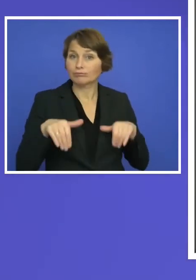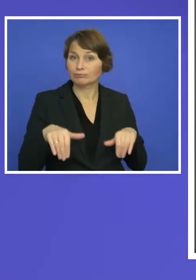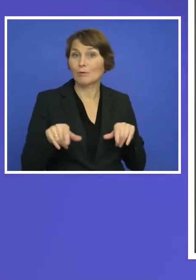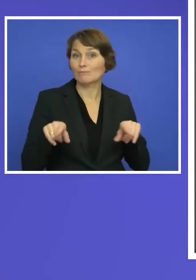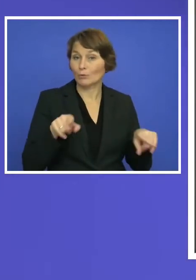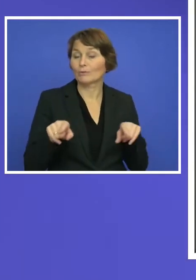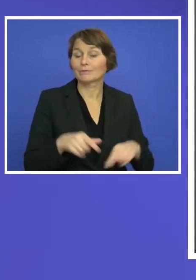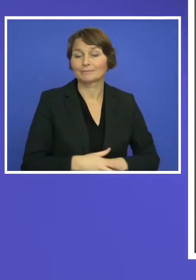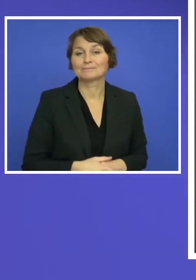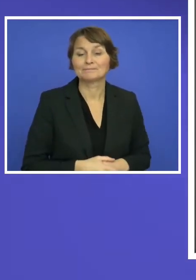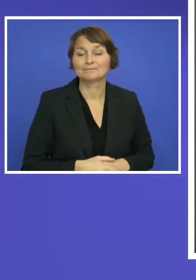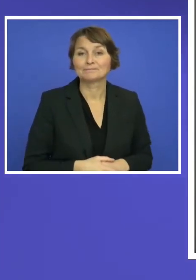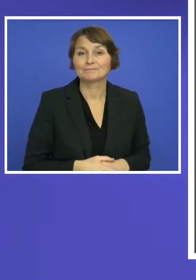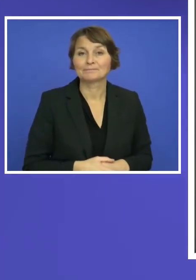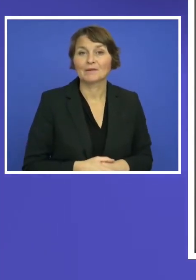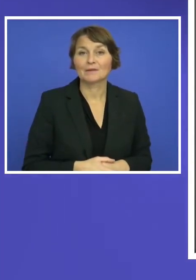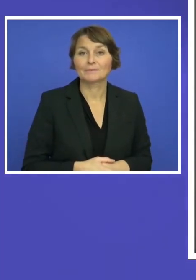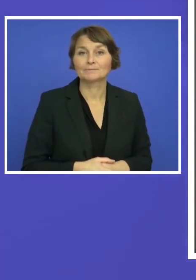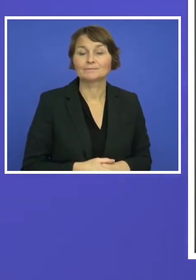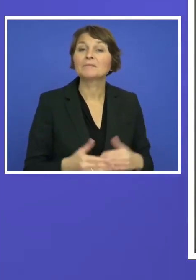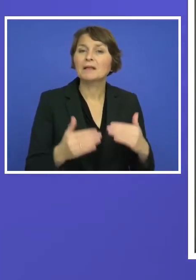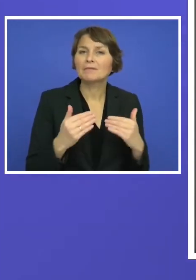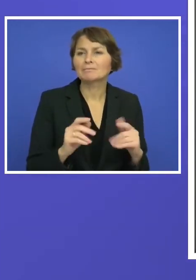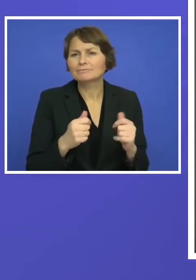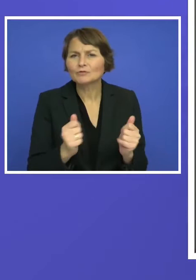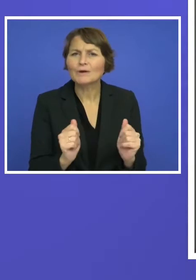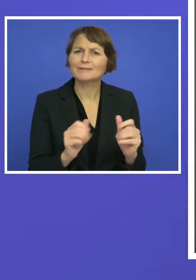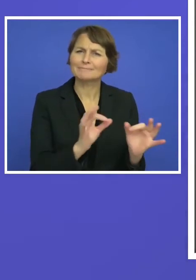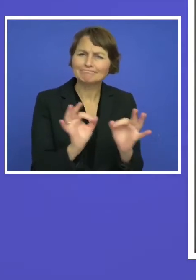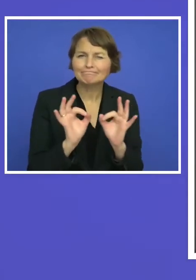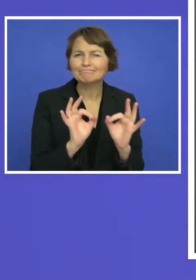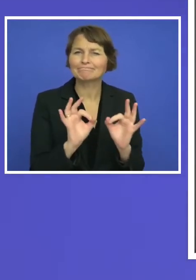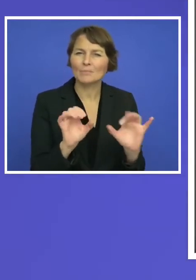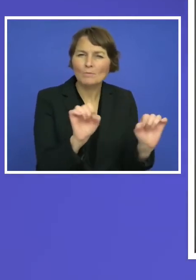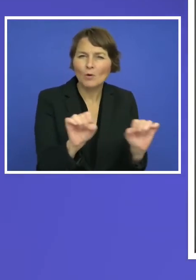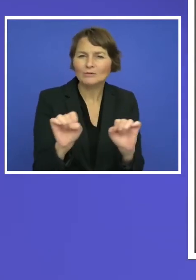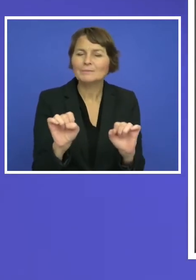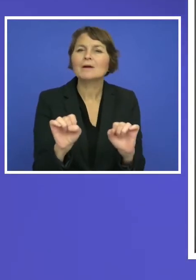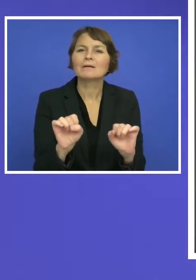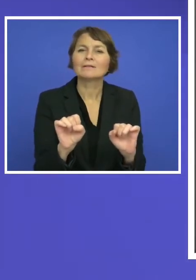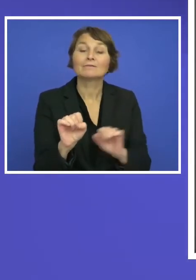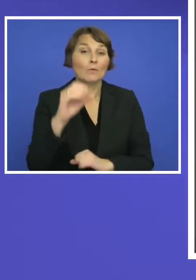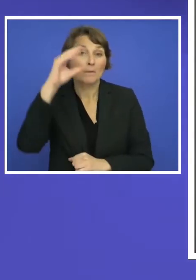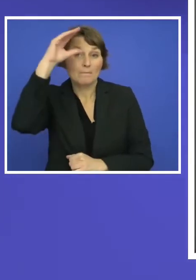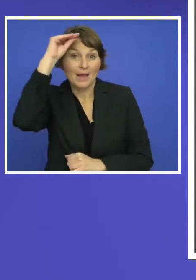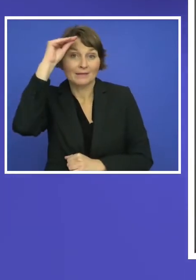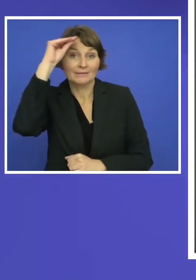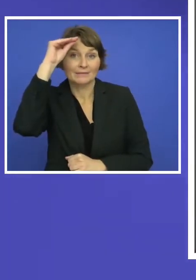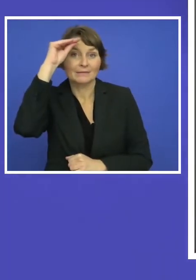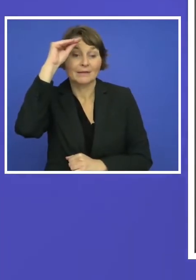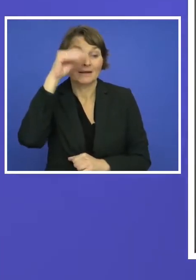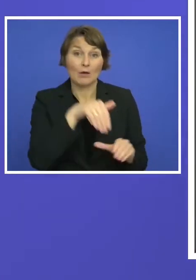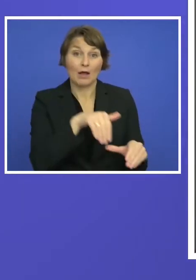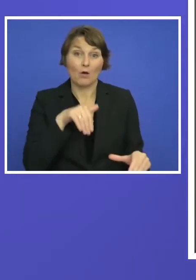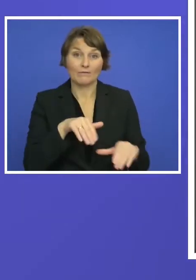then keep possibilities for and keep men also in these processes, so